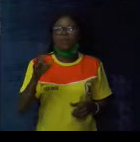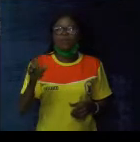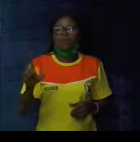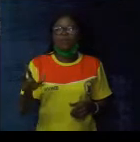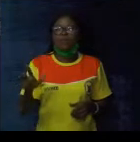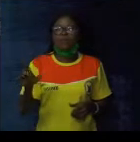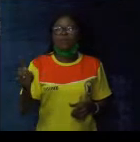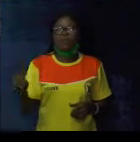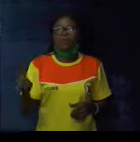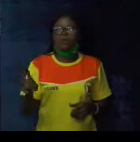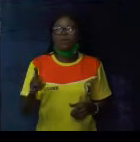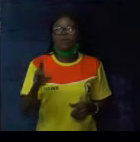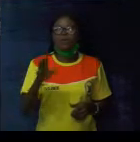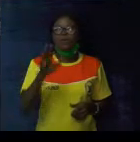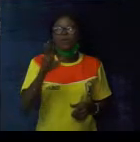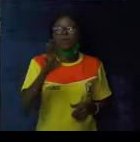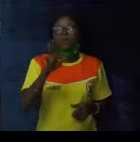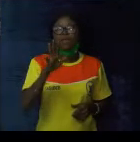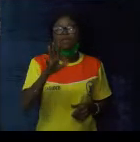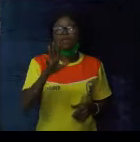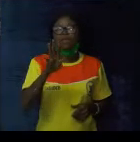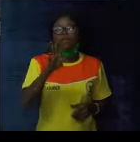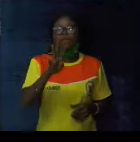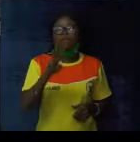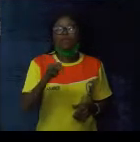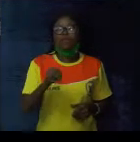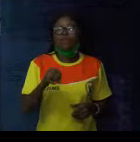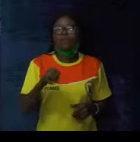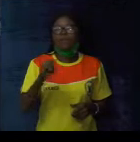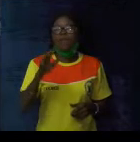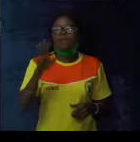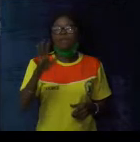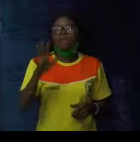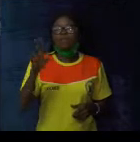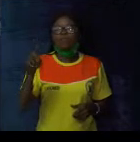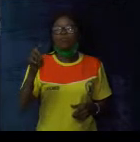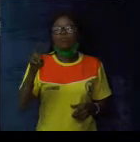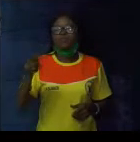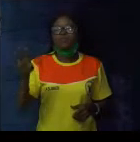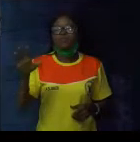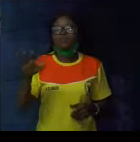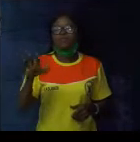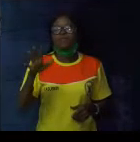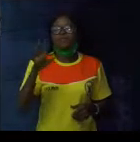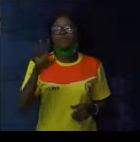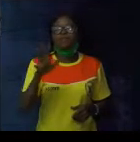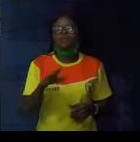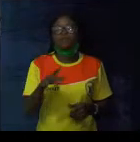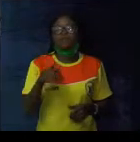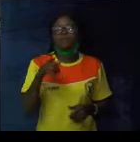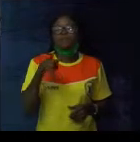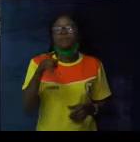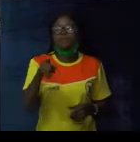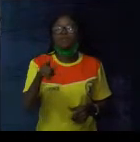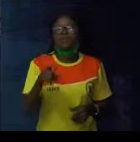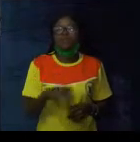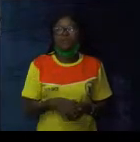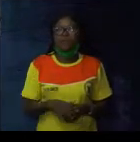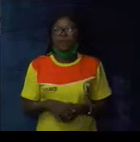1, 5 goes in 22, 4 times remainder 2, 5 goes in 25, 5 times. Don't forget there's a decimal point